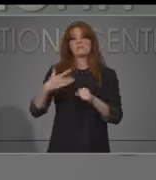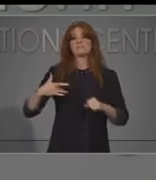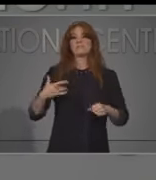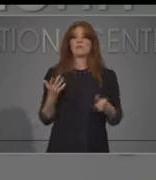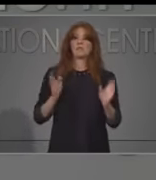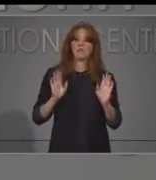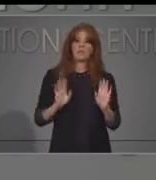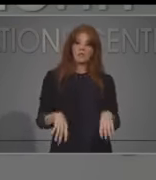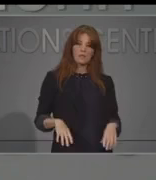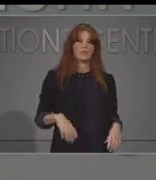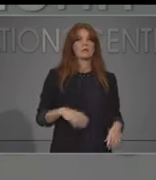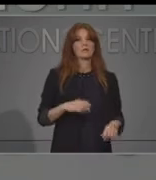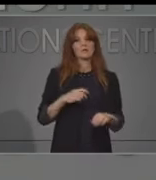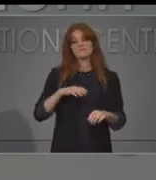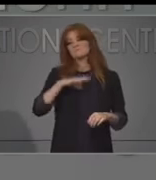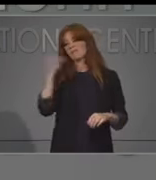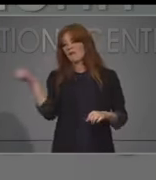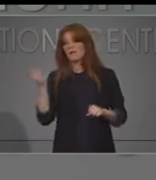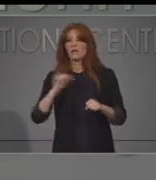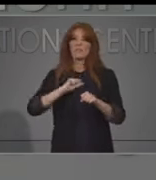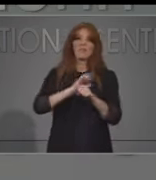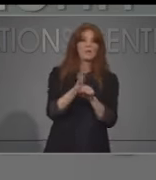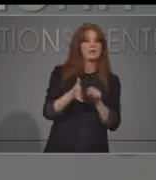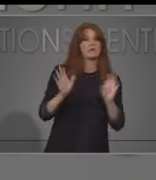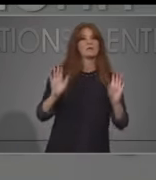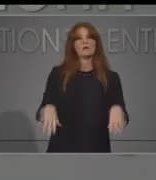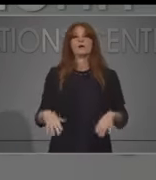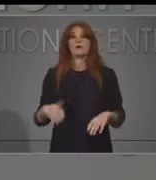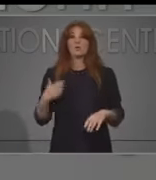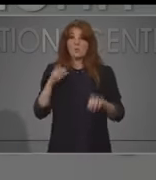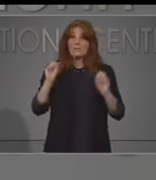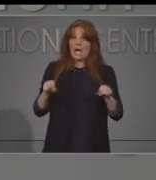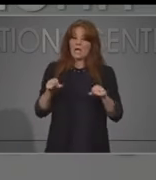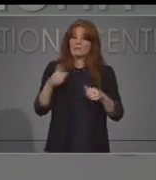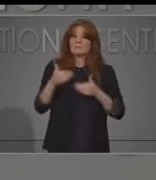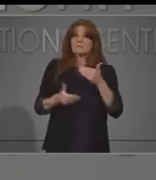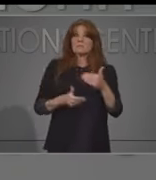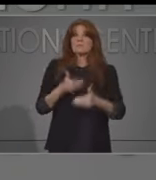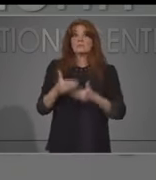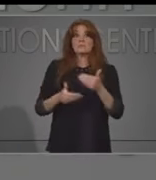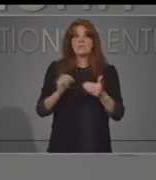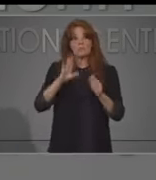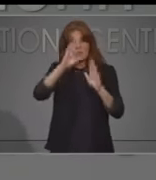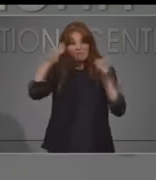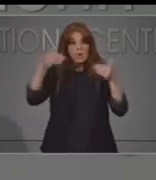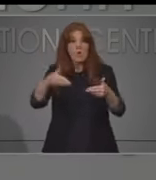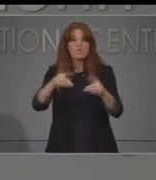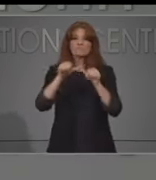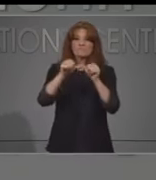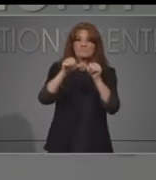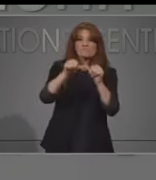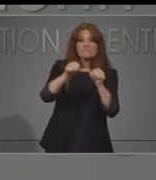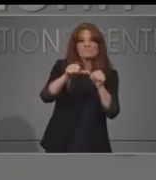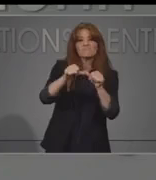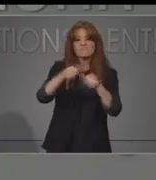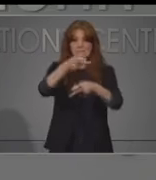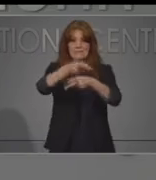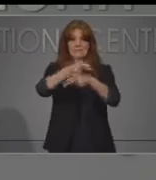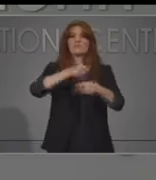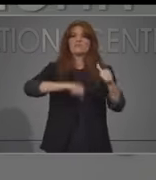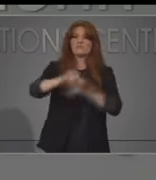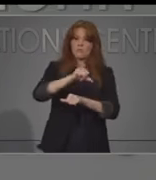defenses against this virus. We can keep this up if we stay focused and we keep taking care of each